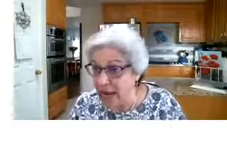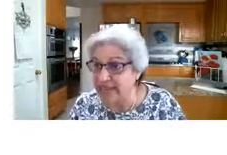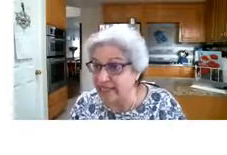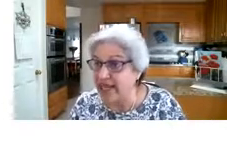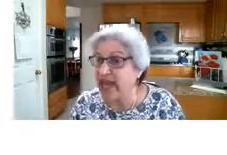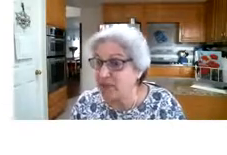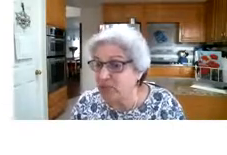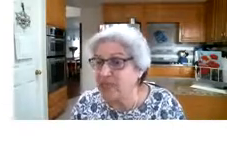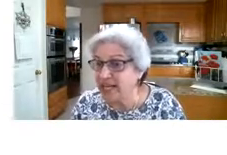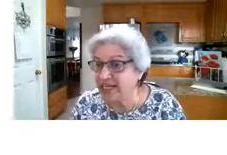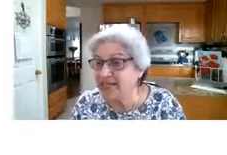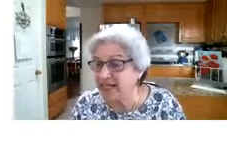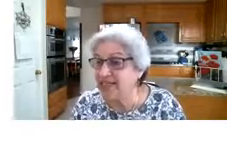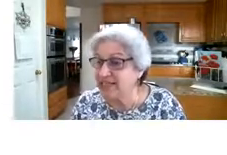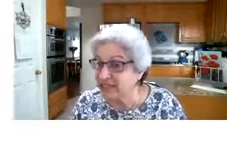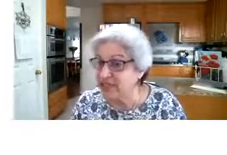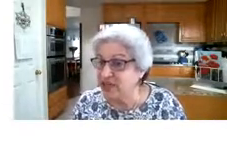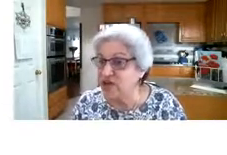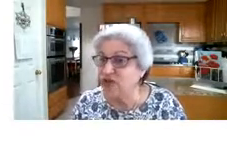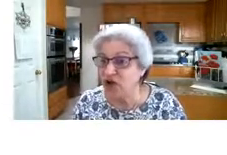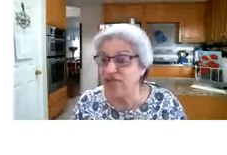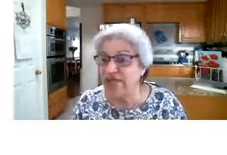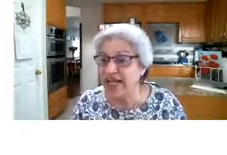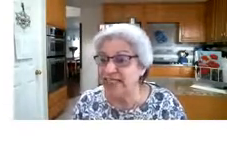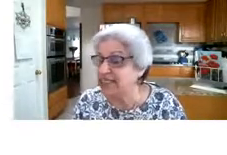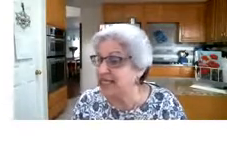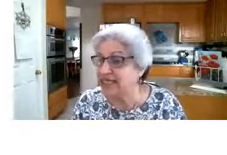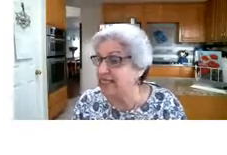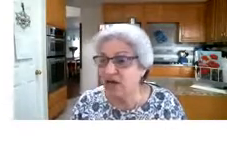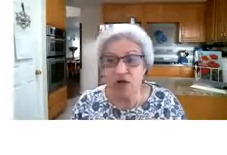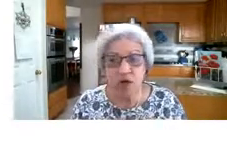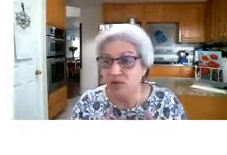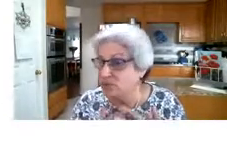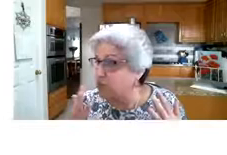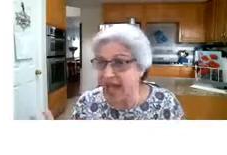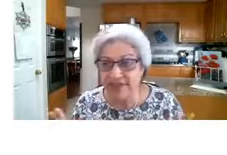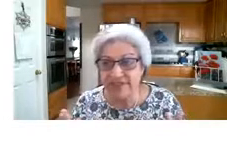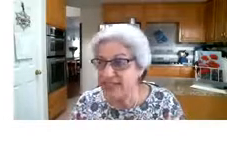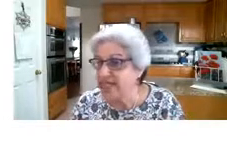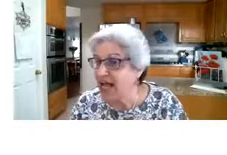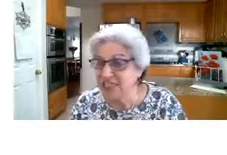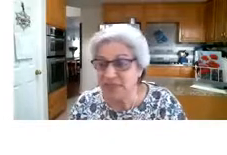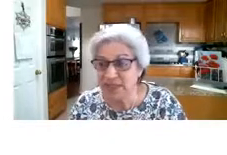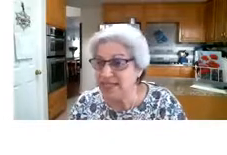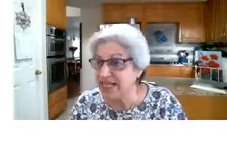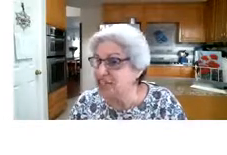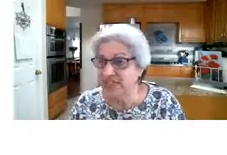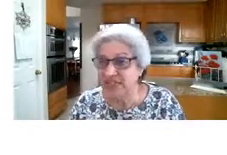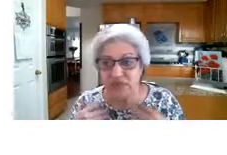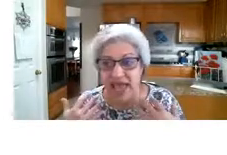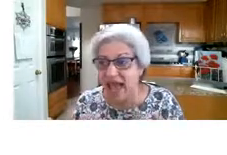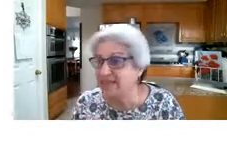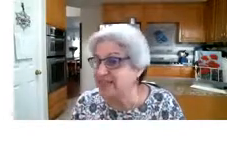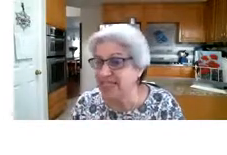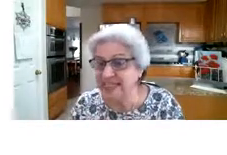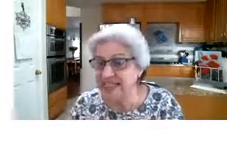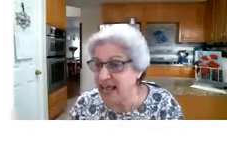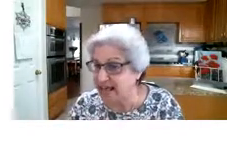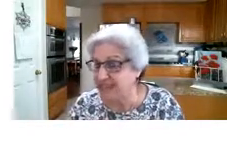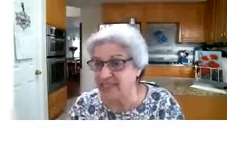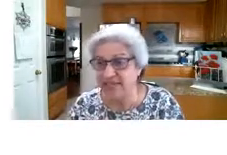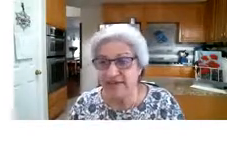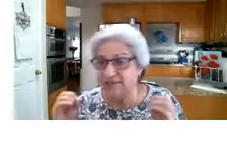are great at protecting severe COVID-19. We haven't seen hospitalizations. We haven't